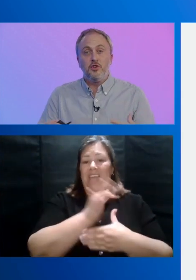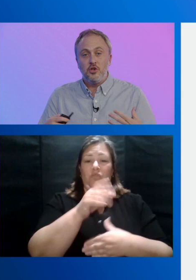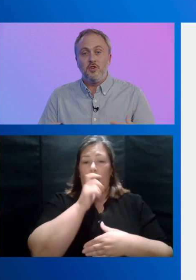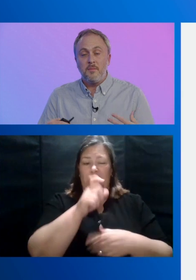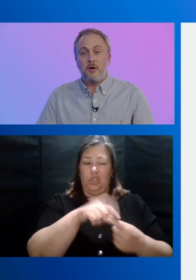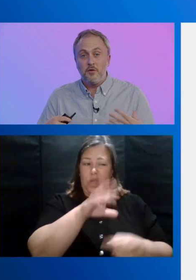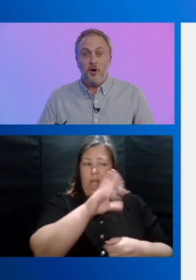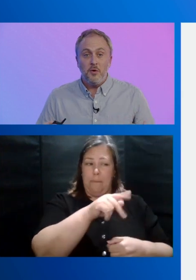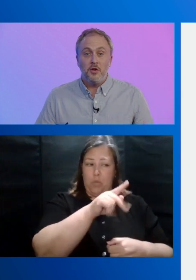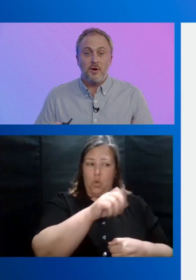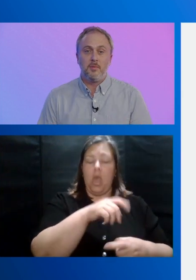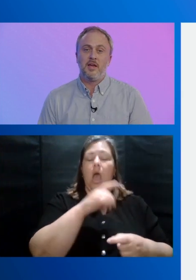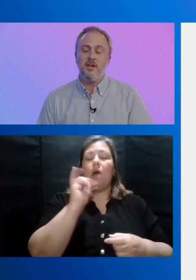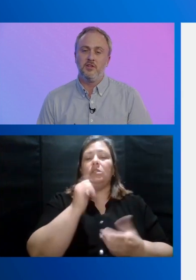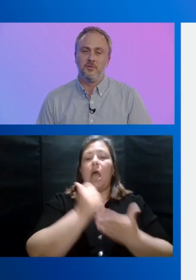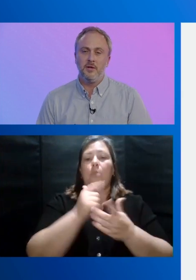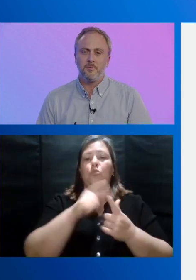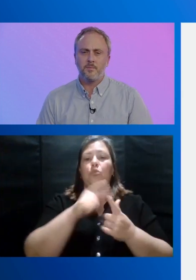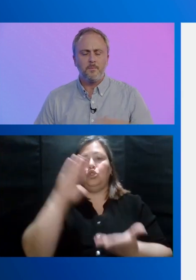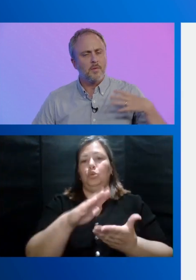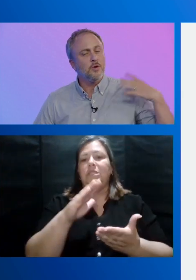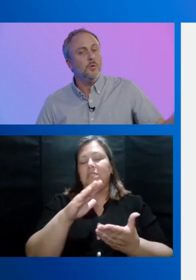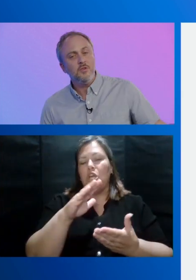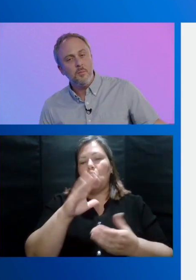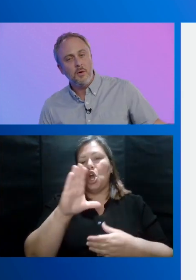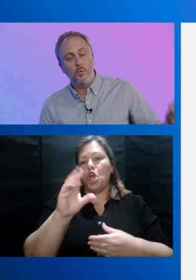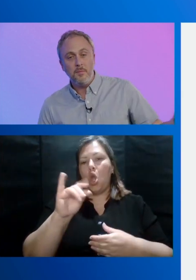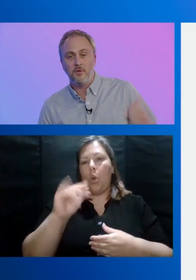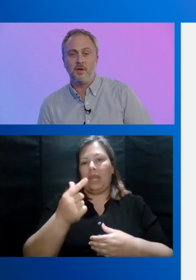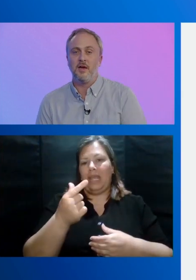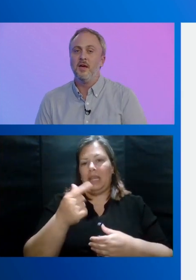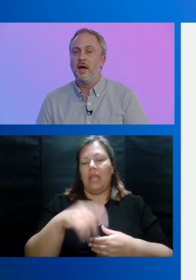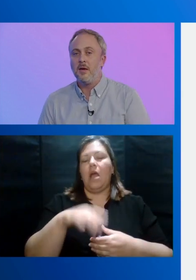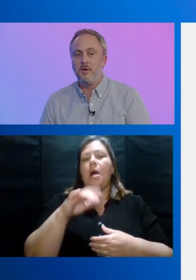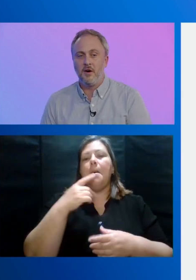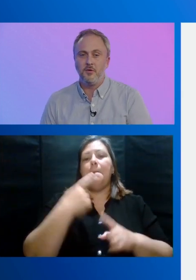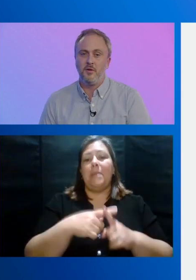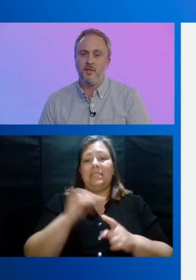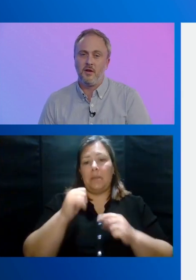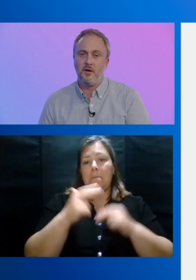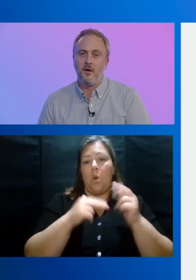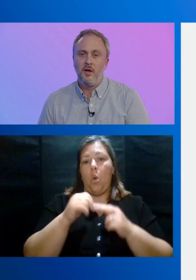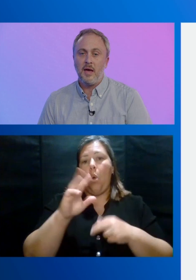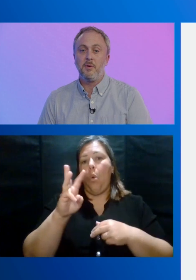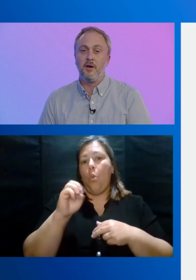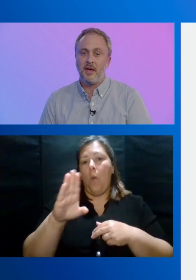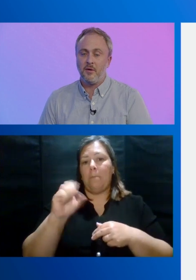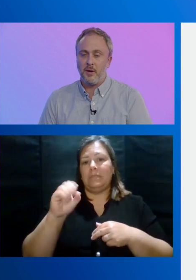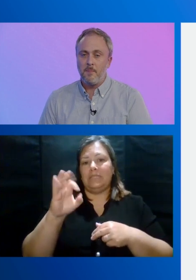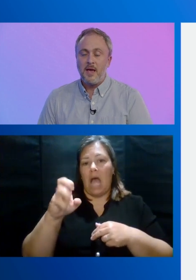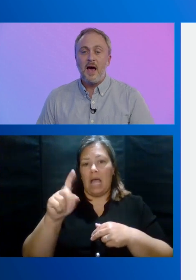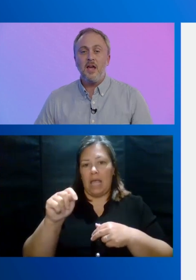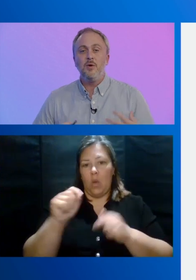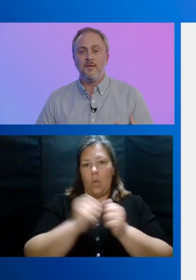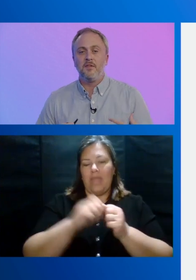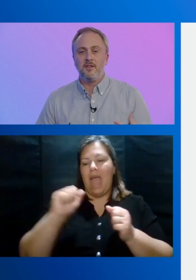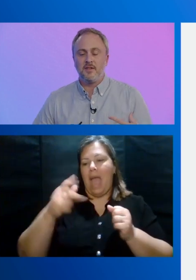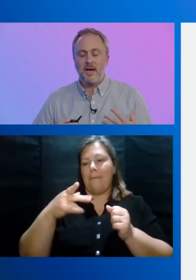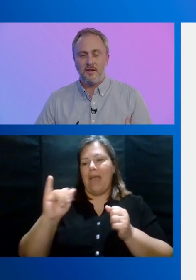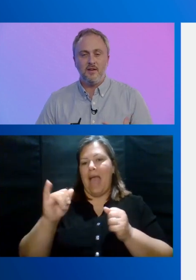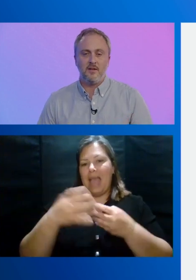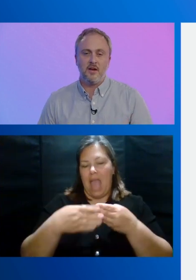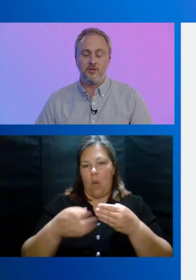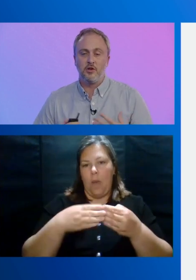helps you reduce the amount of code in your application, right? You can also build WebSocket APIs with API Gateway. And you have